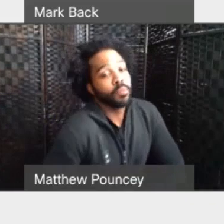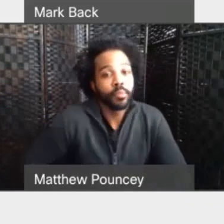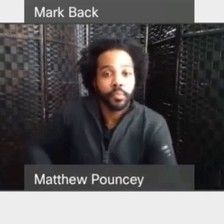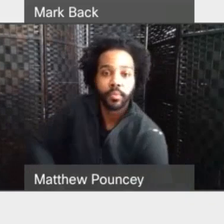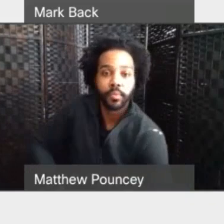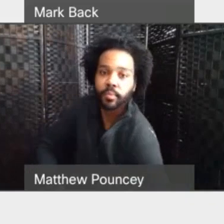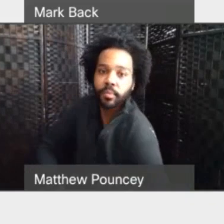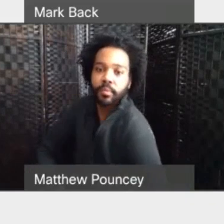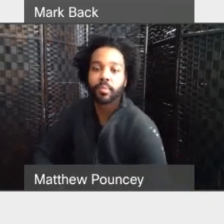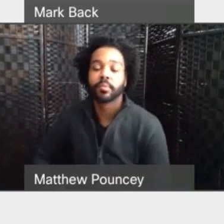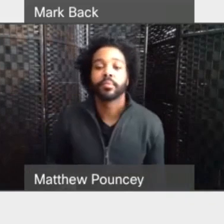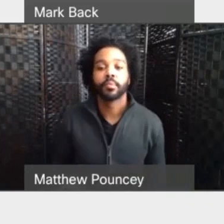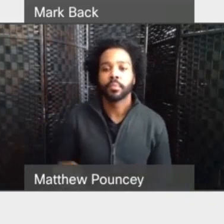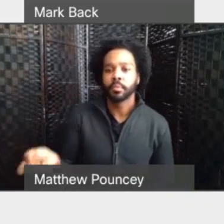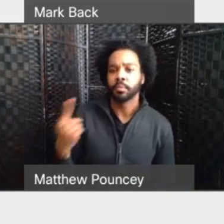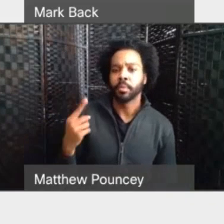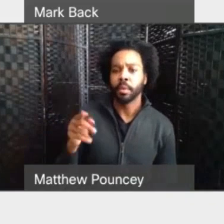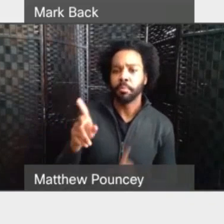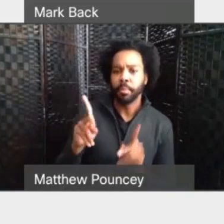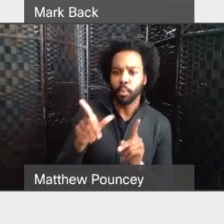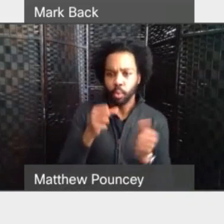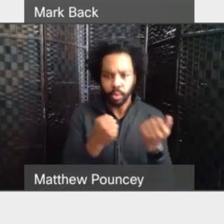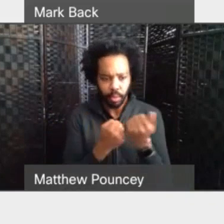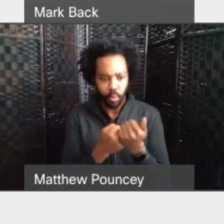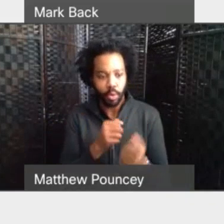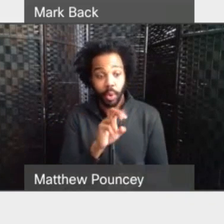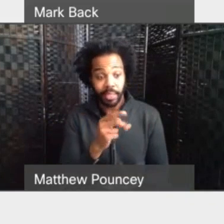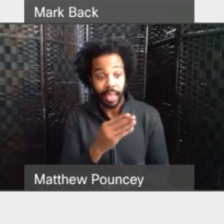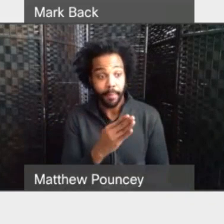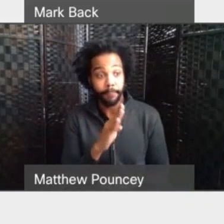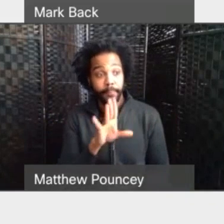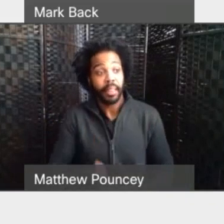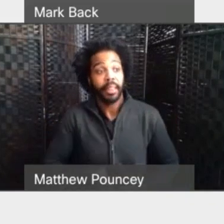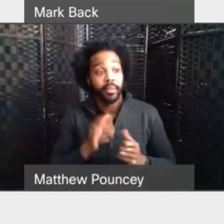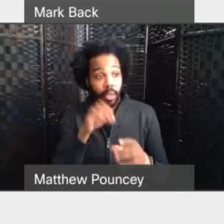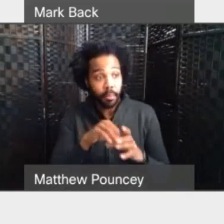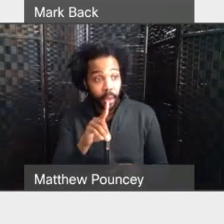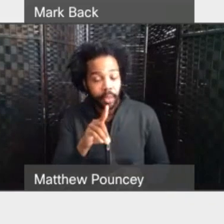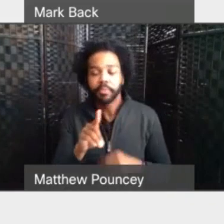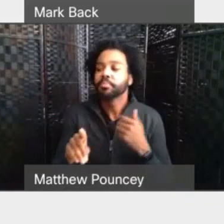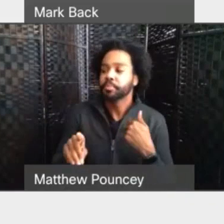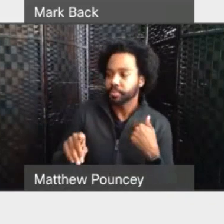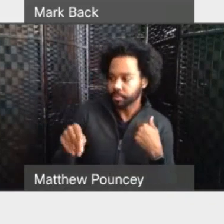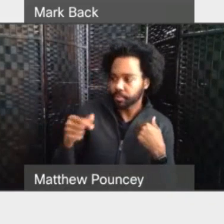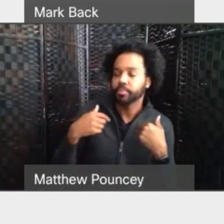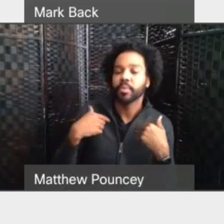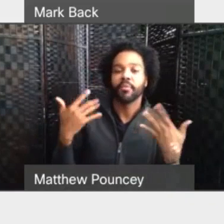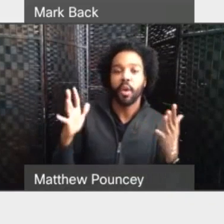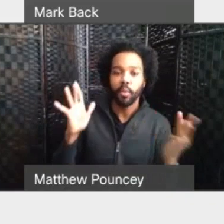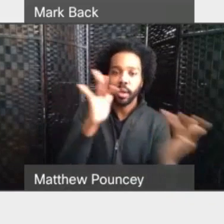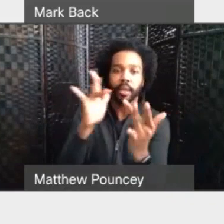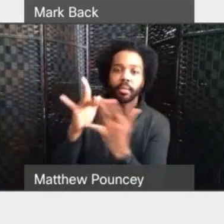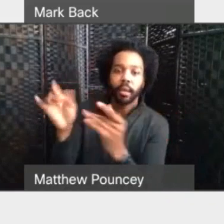So people who are supported that are in ResHab but live in Maryland, we have reached out to all